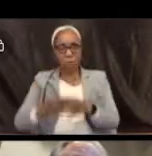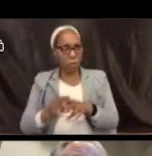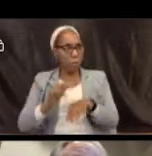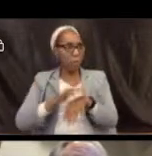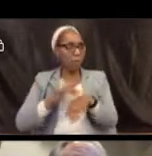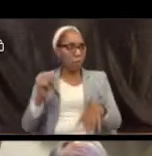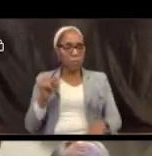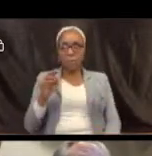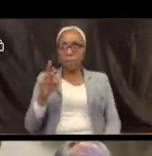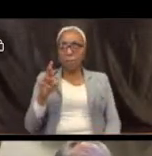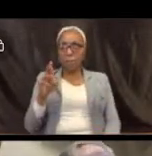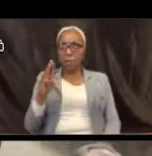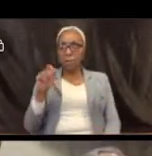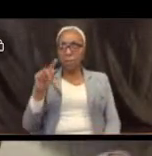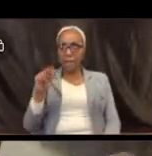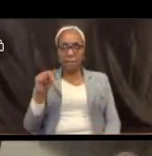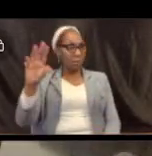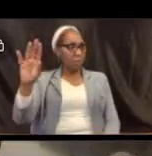Benton, No?